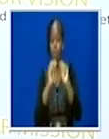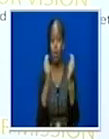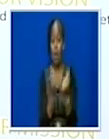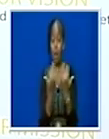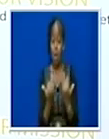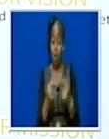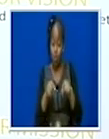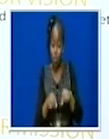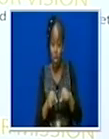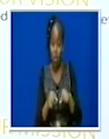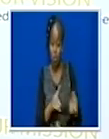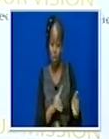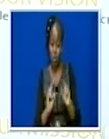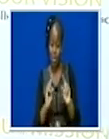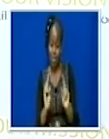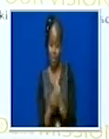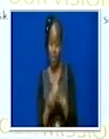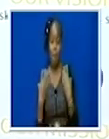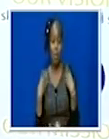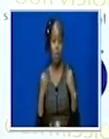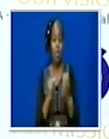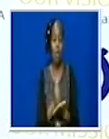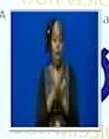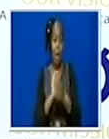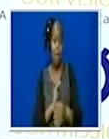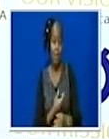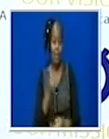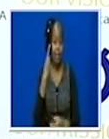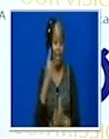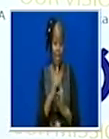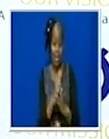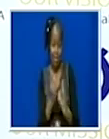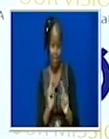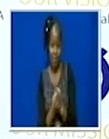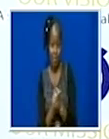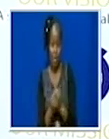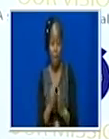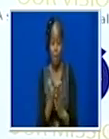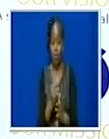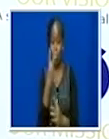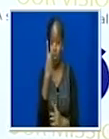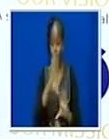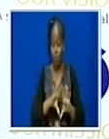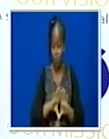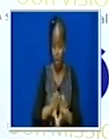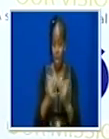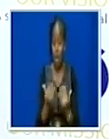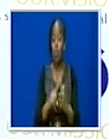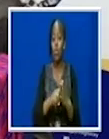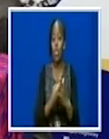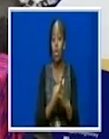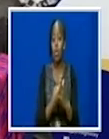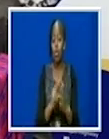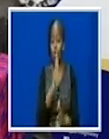will be conducting some experiments to help us understand the difference between these two forces. We'll start by experimenting with